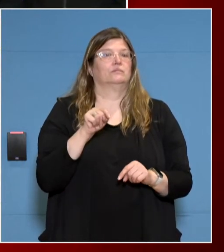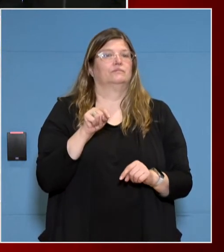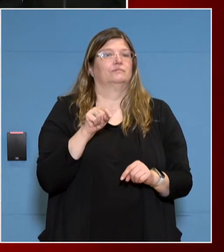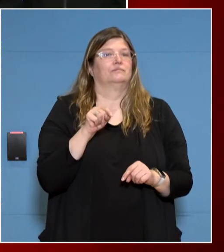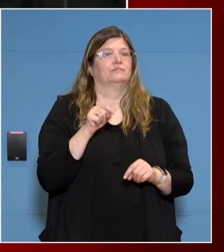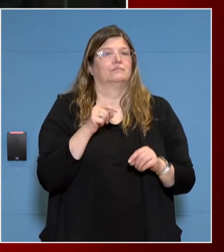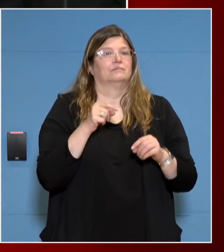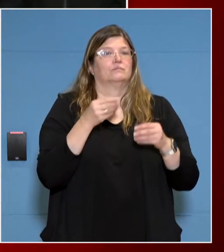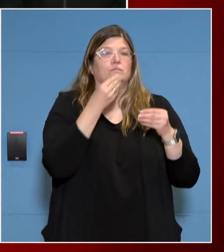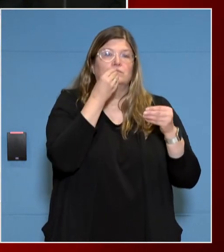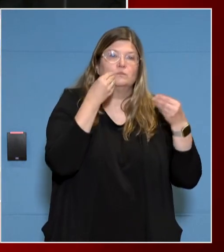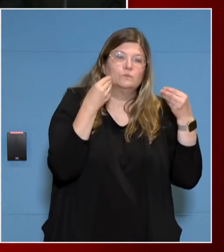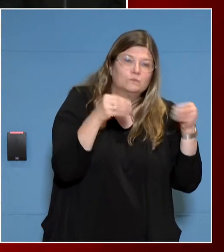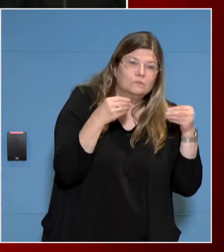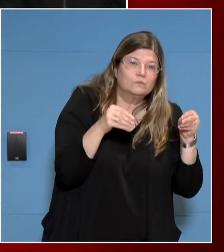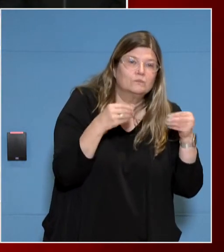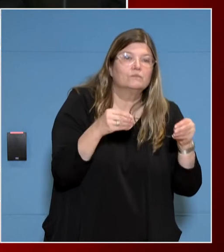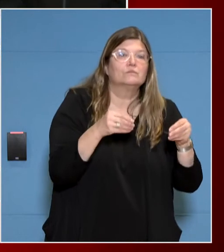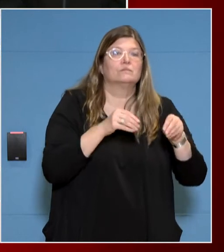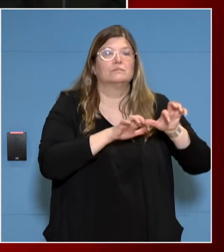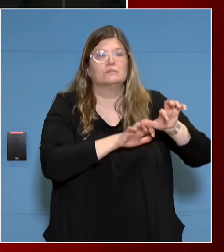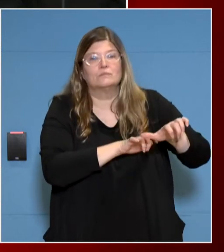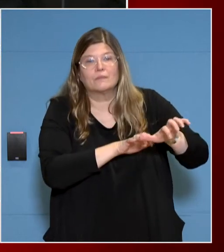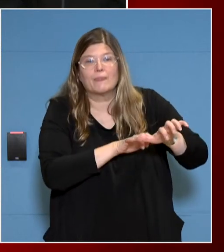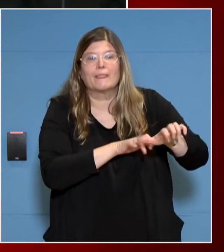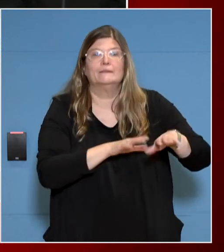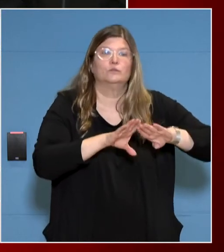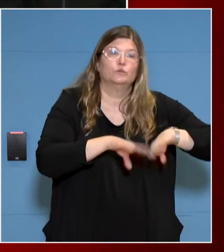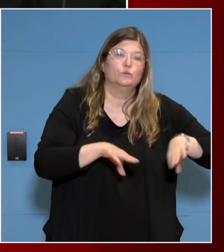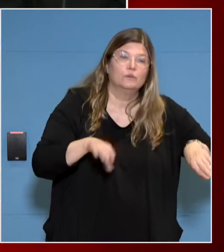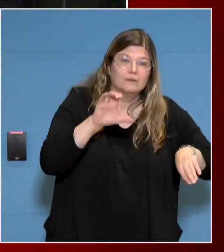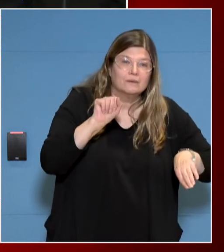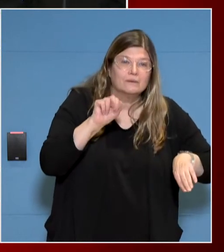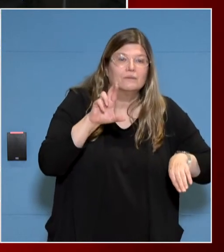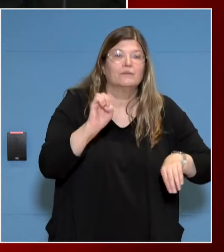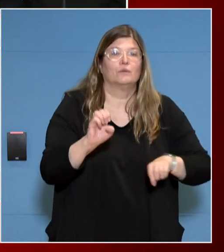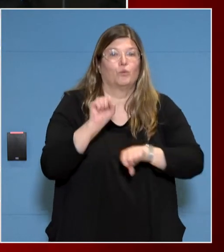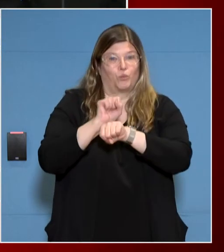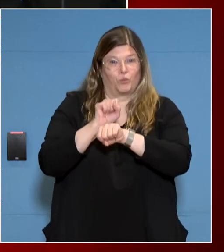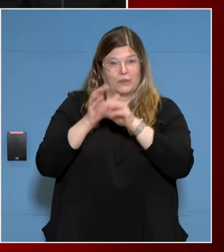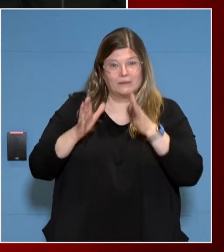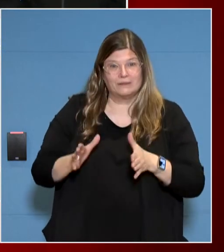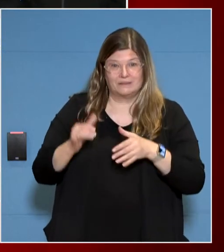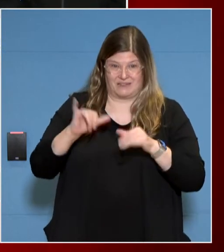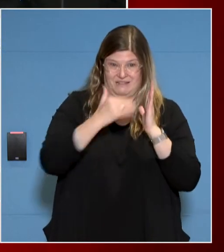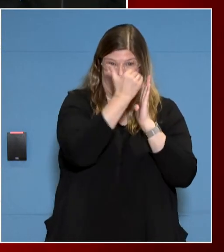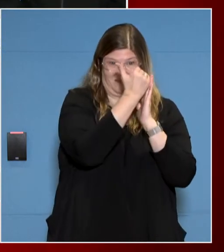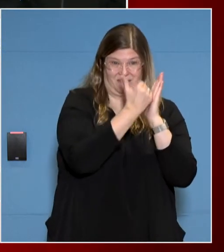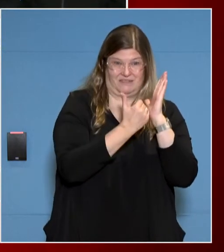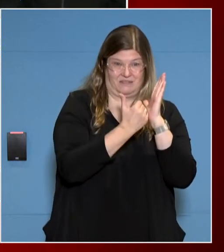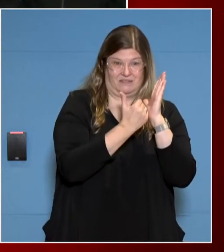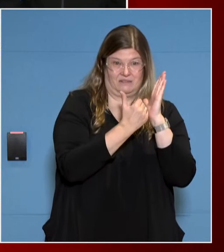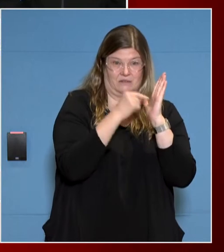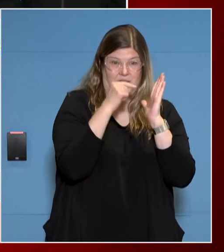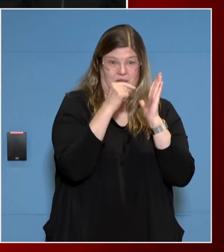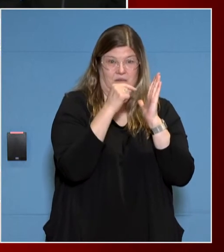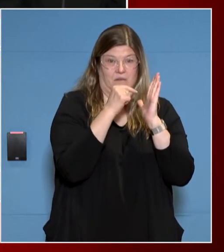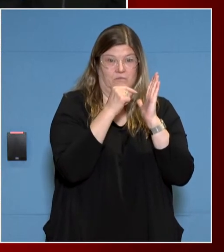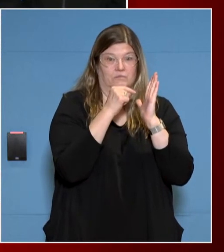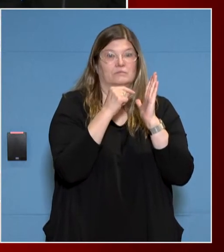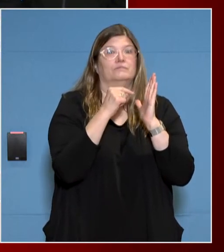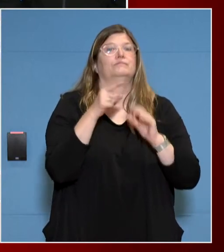child care workers included in your list, but are they now eligible or are they not eligible? Fantastic. I appreciate the opportunity to respond